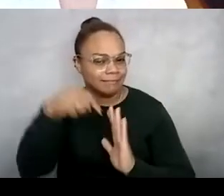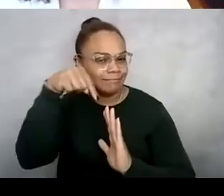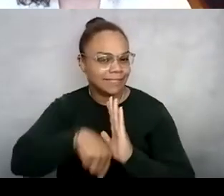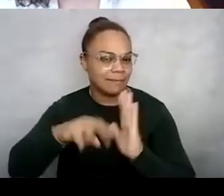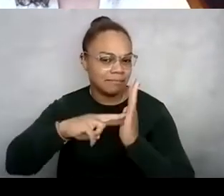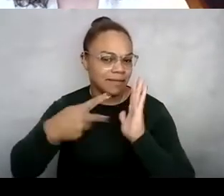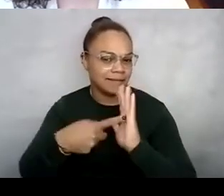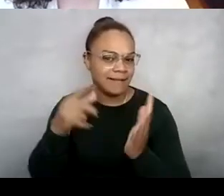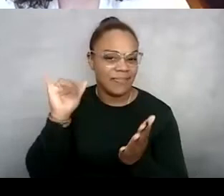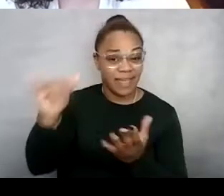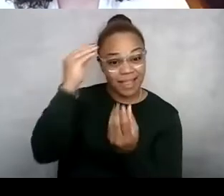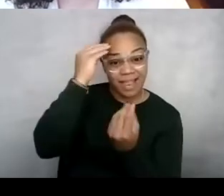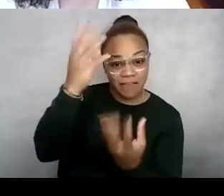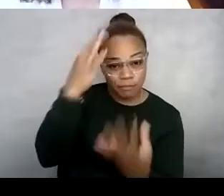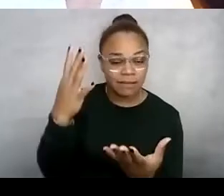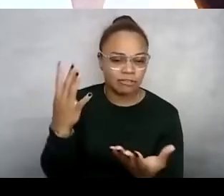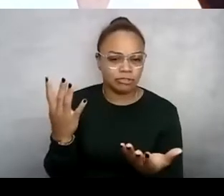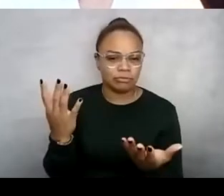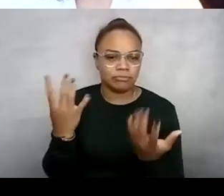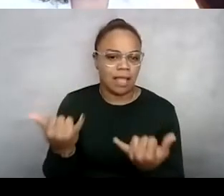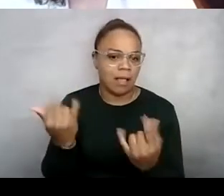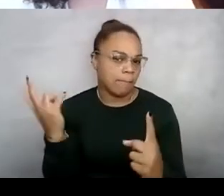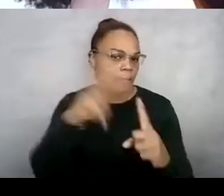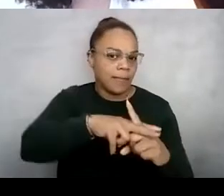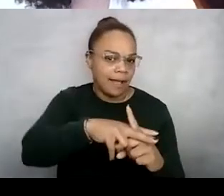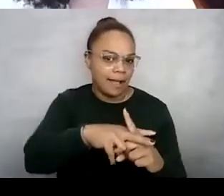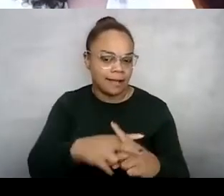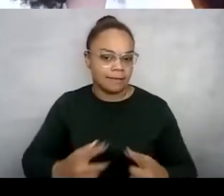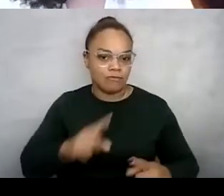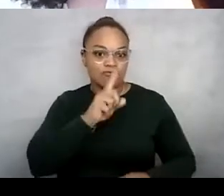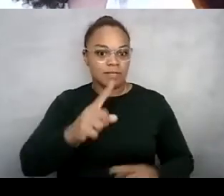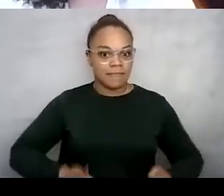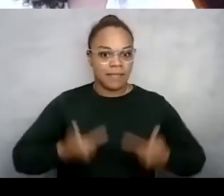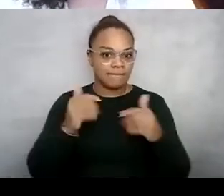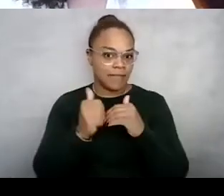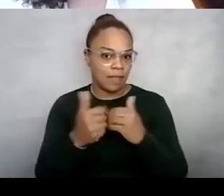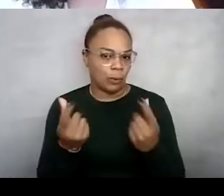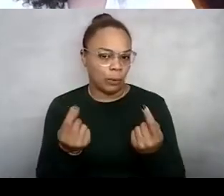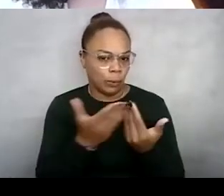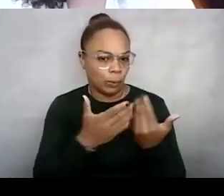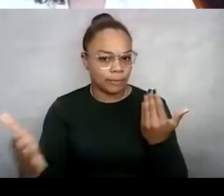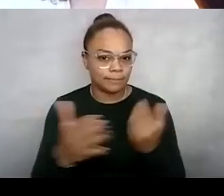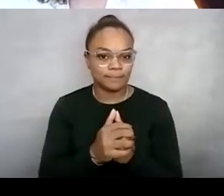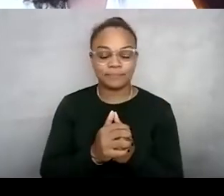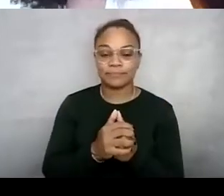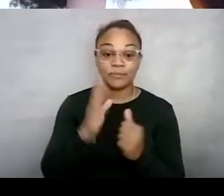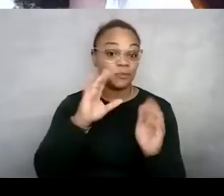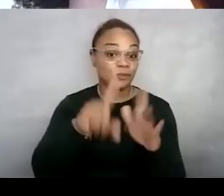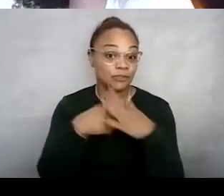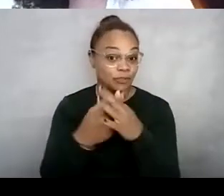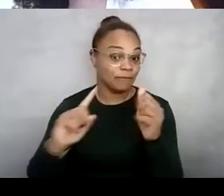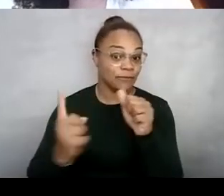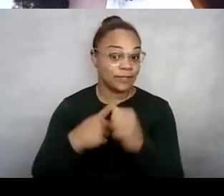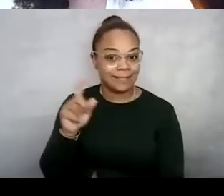that information in practical terms? I'm going to start by asking Nadine to share